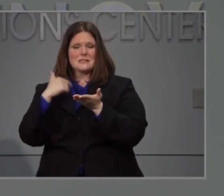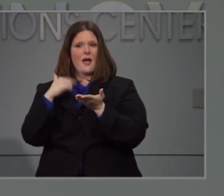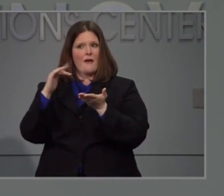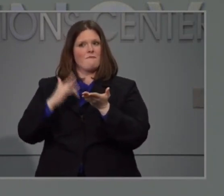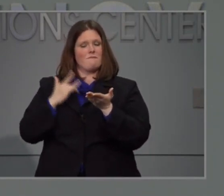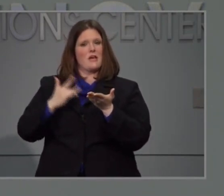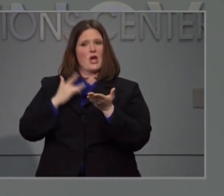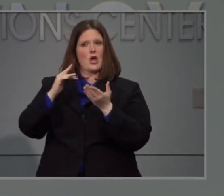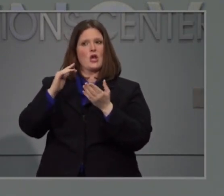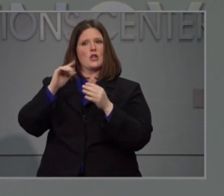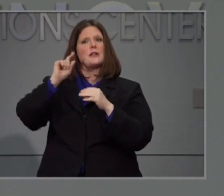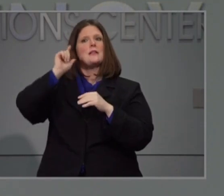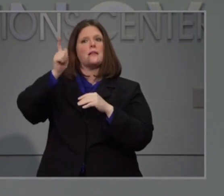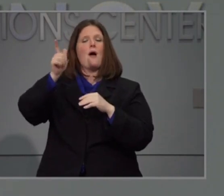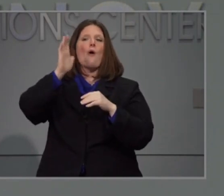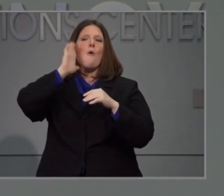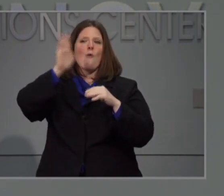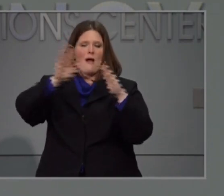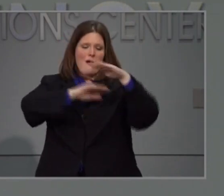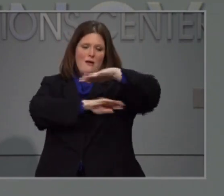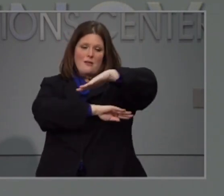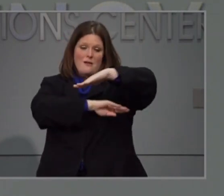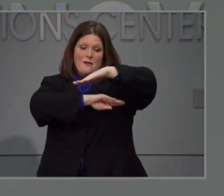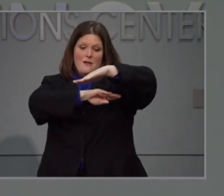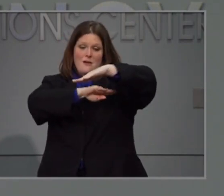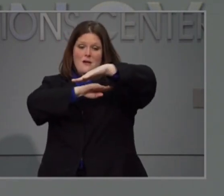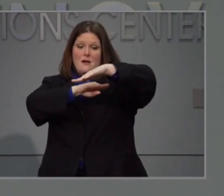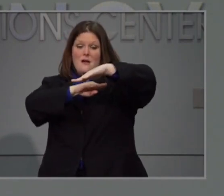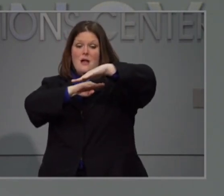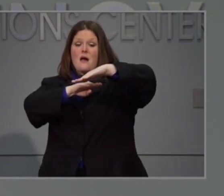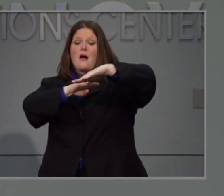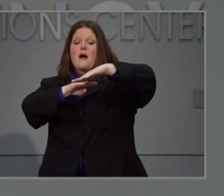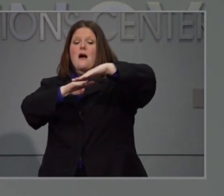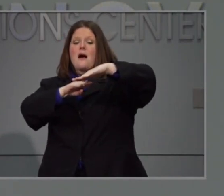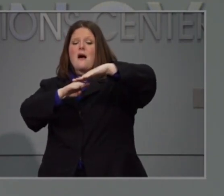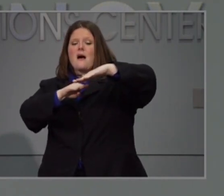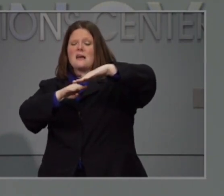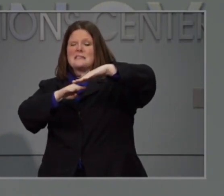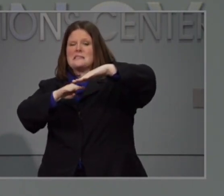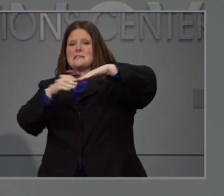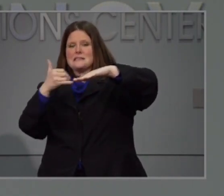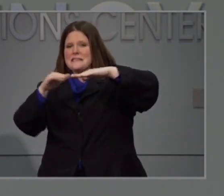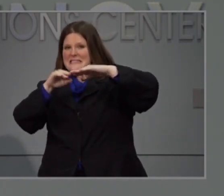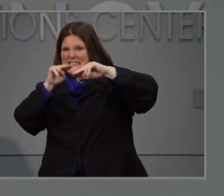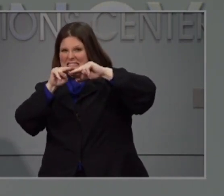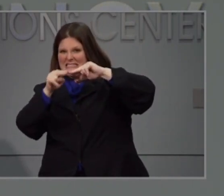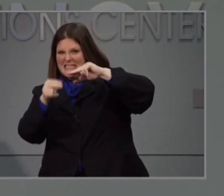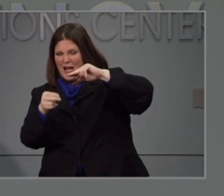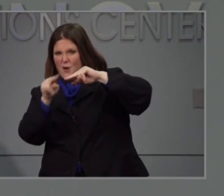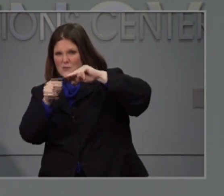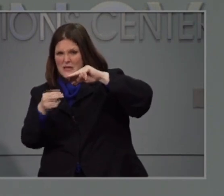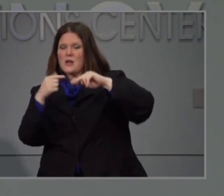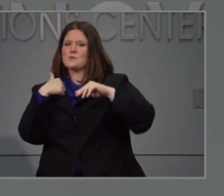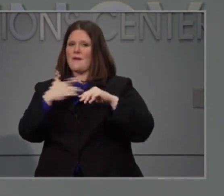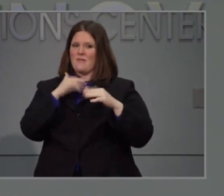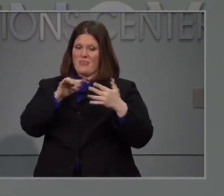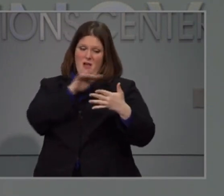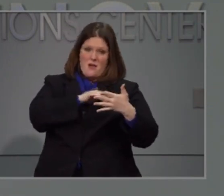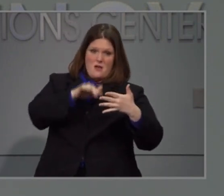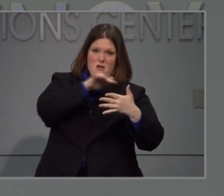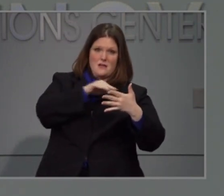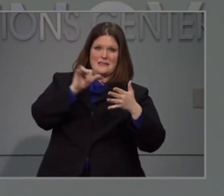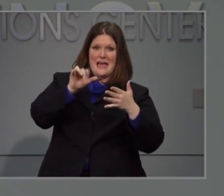future to see a leveling. We're almost as down as we could get on things like our surveillance data. So I do expect to